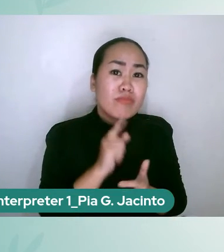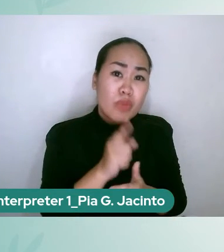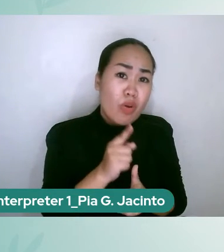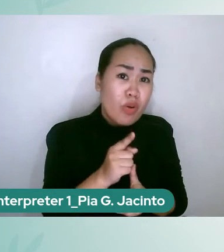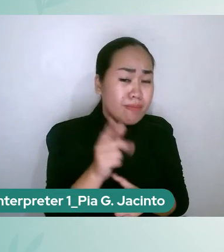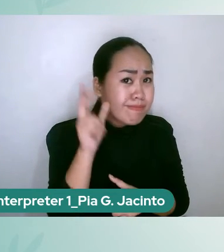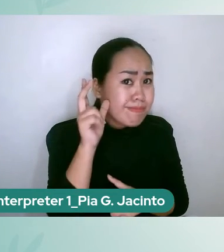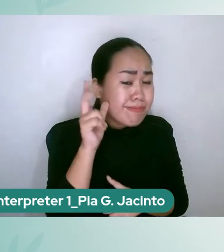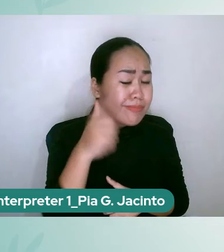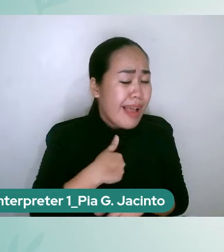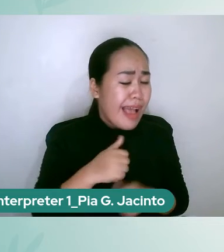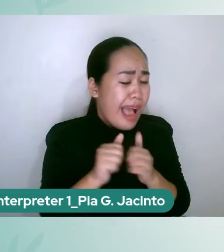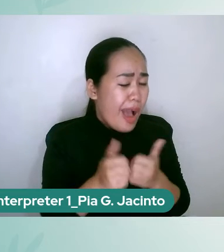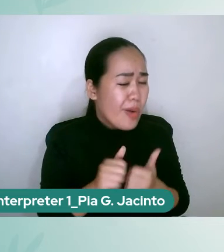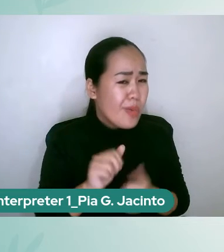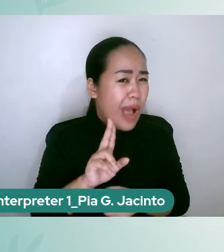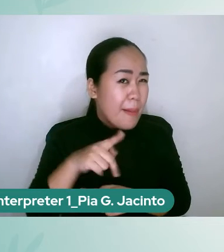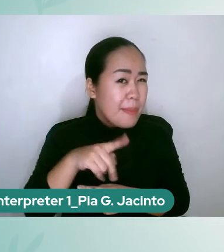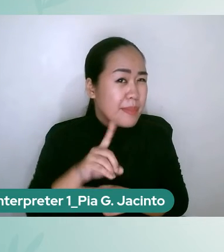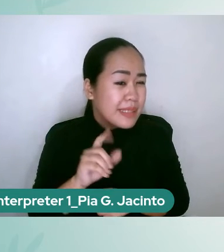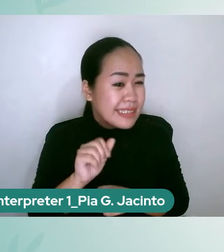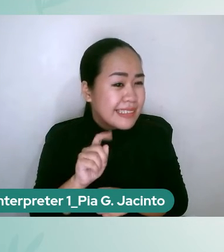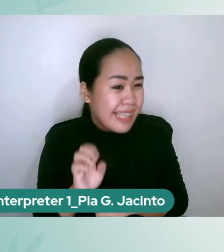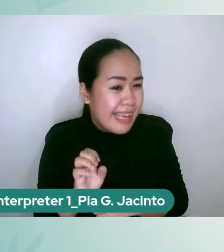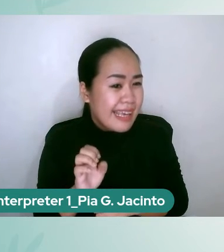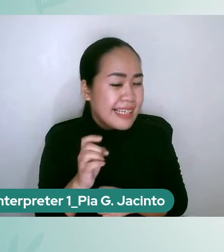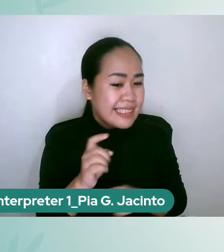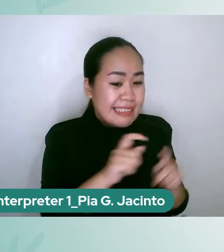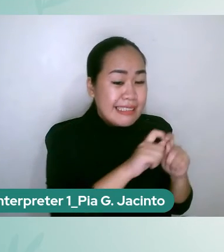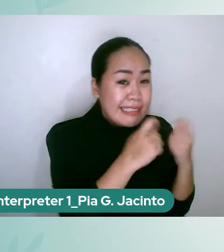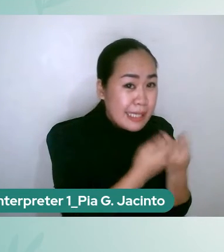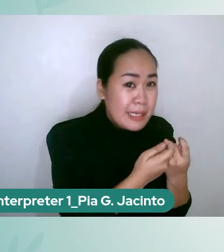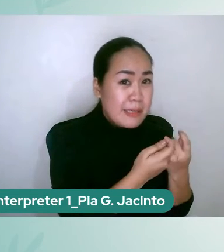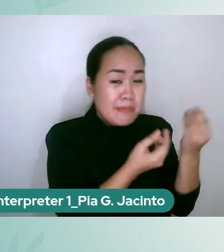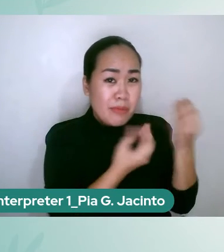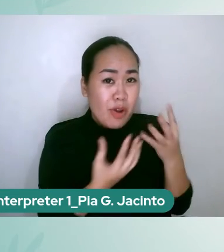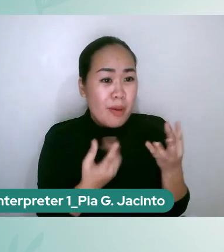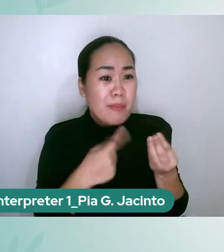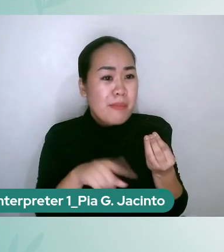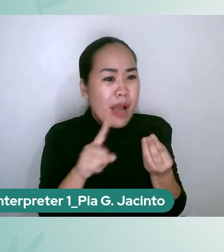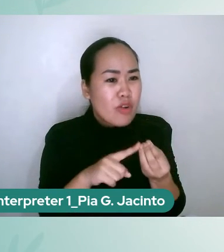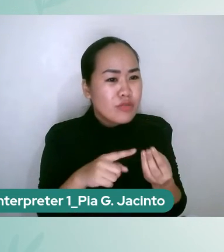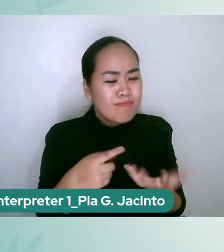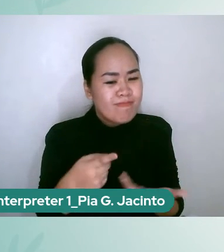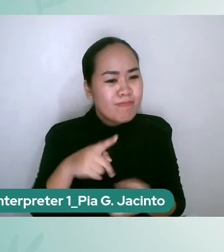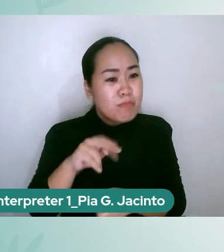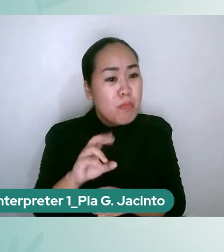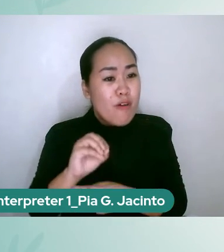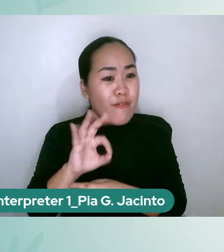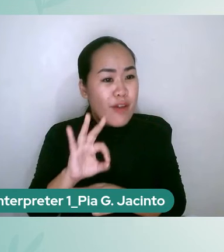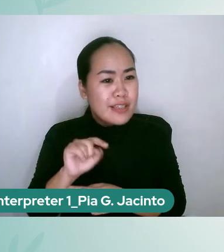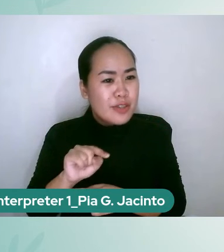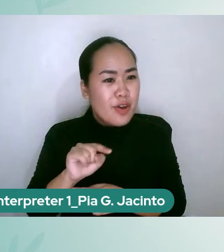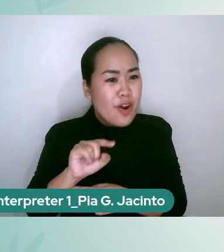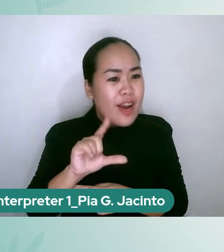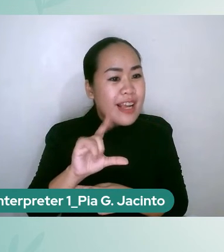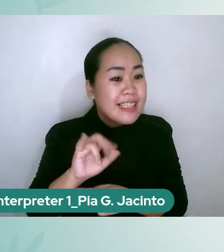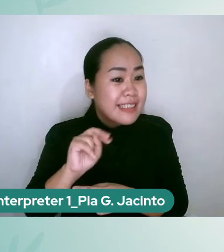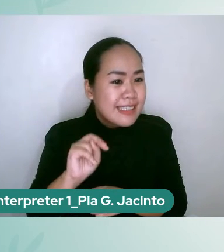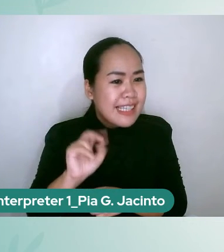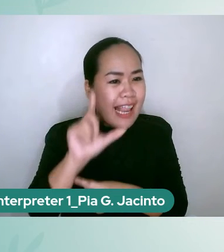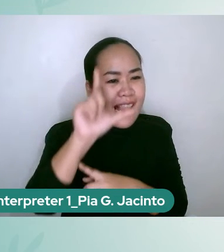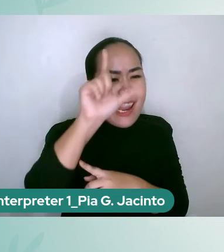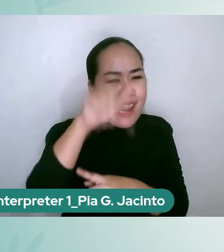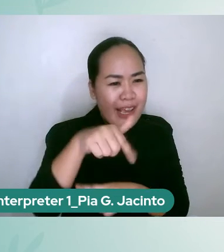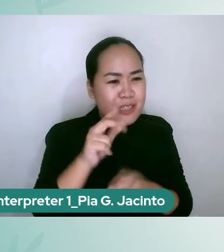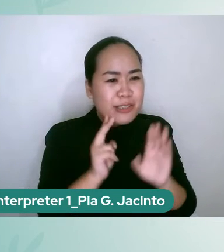an update from our team back here that Professor Ling is going to be joining us later in